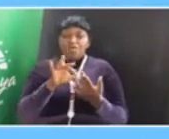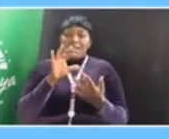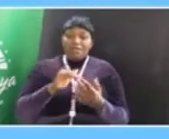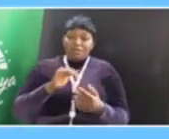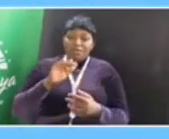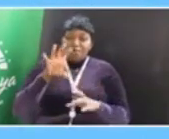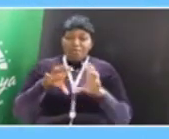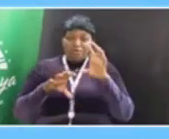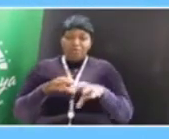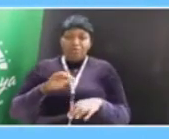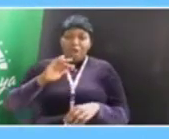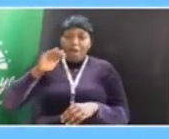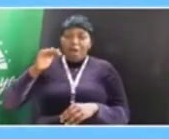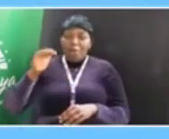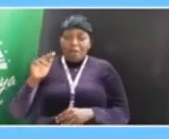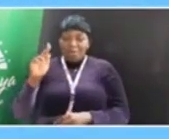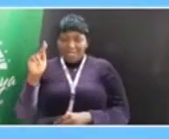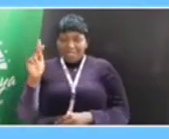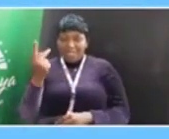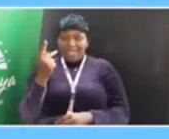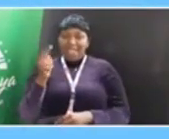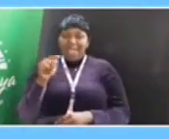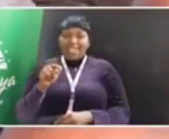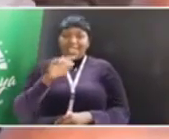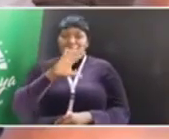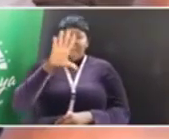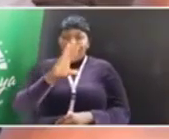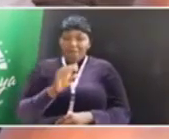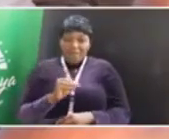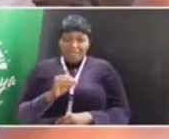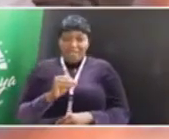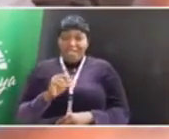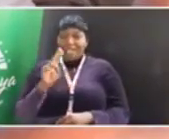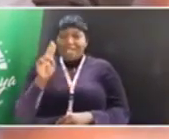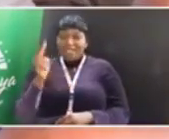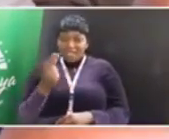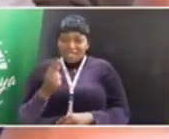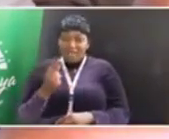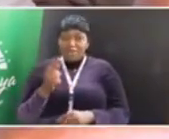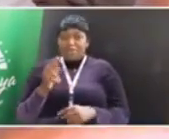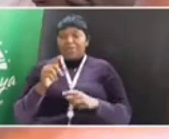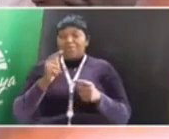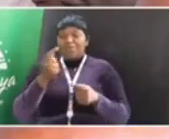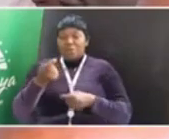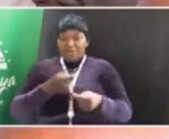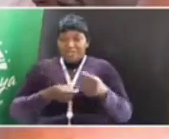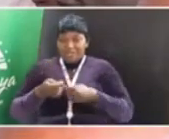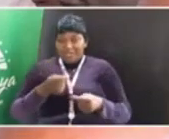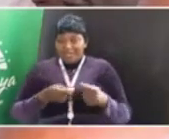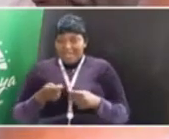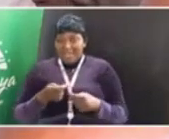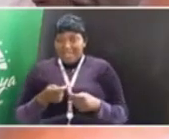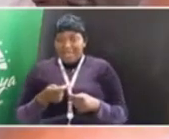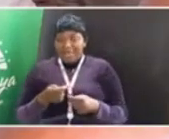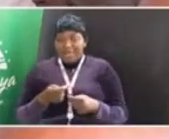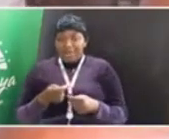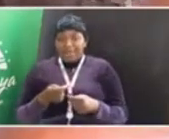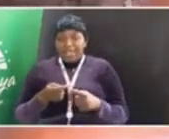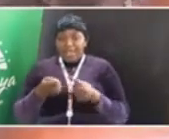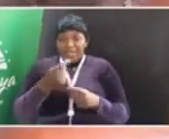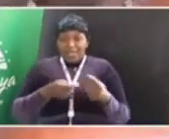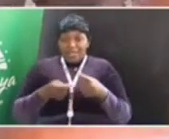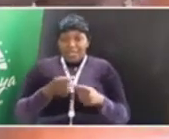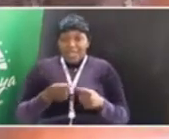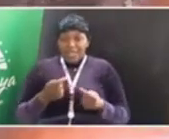Kenya, Africa's second highest peak, or trek the Trans-Rift Trail in Kerio